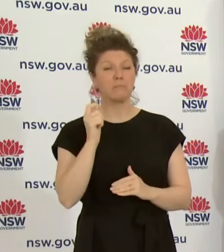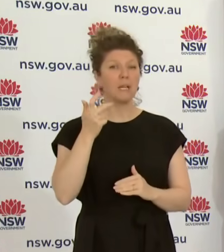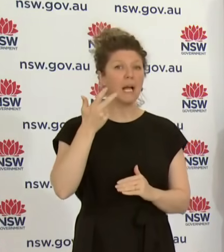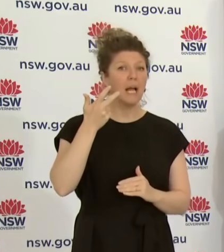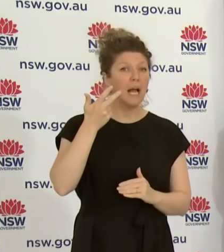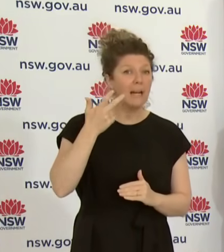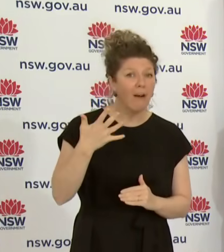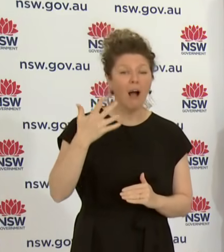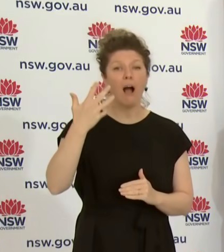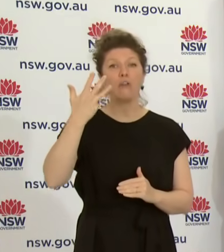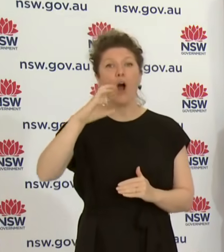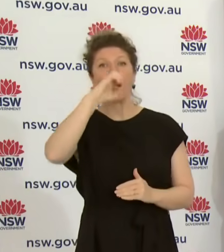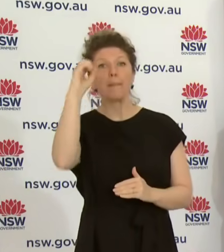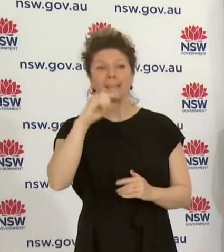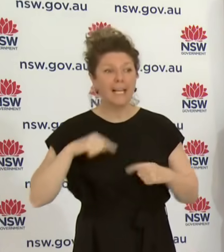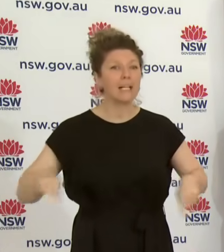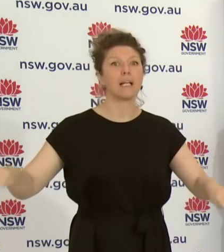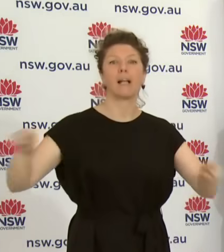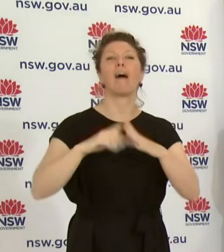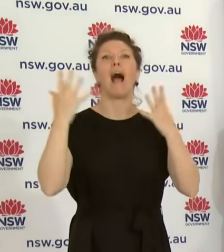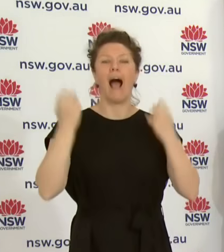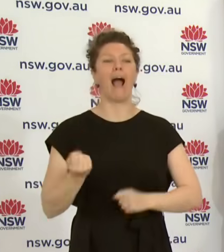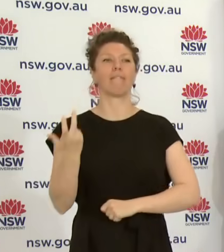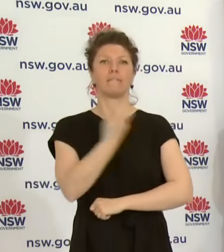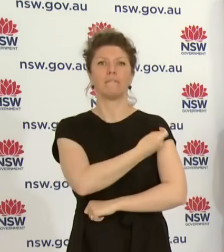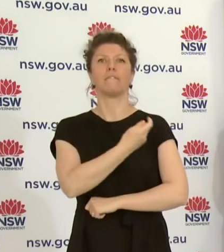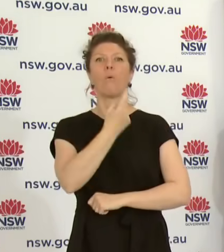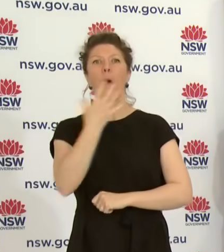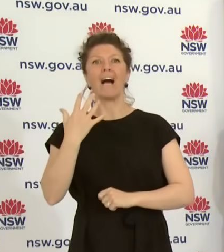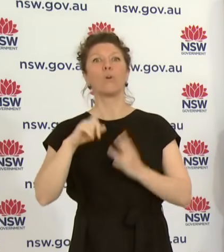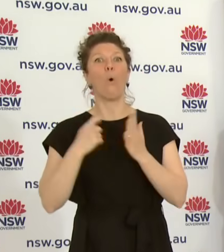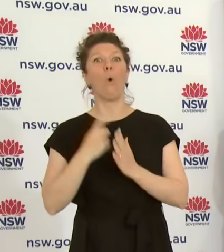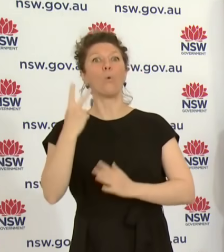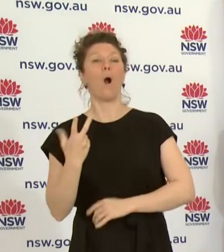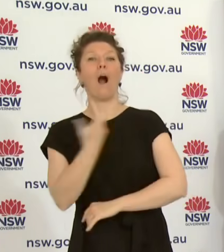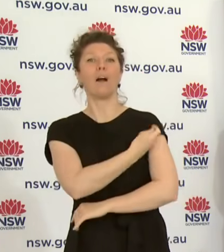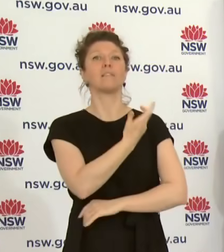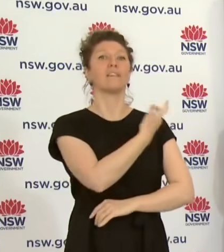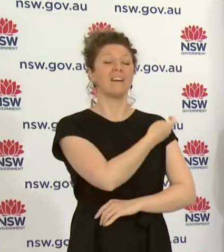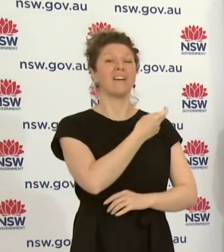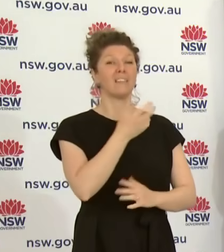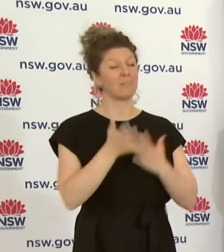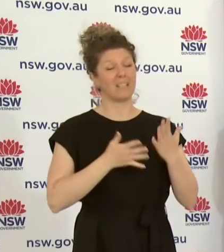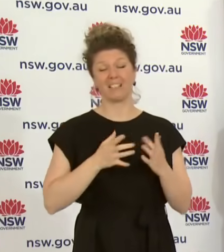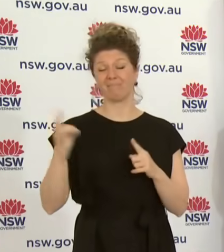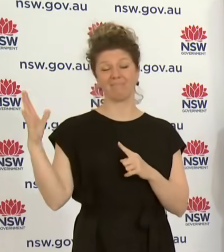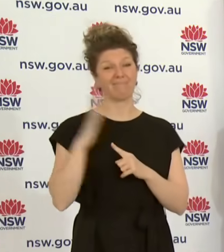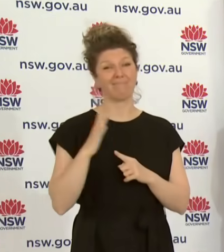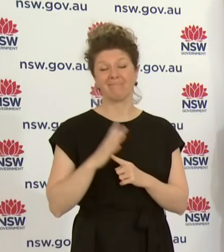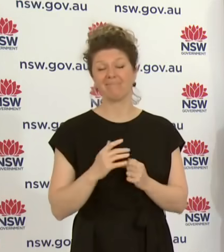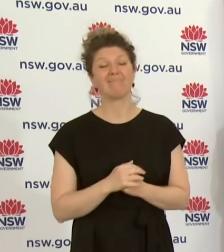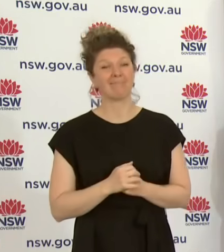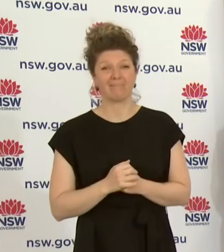85% or even closer to 90%. Now, that is our hope, because that gives that extra level of protection, because there is no doubt that once we